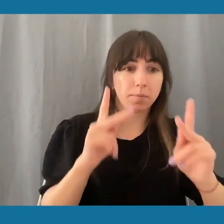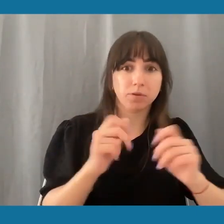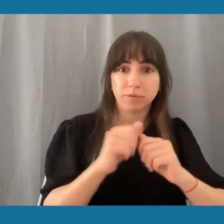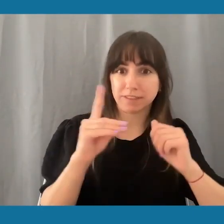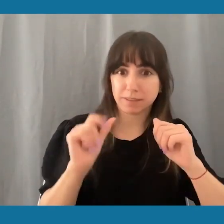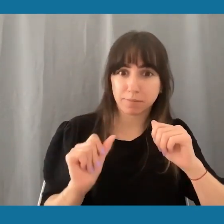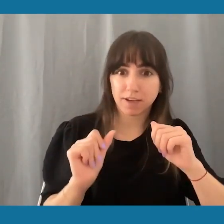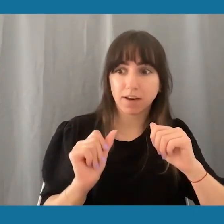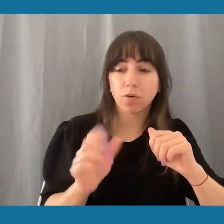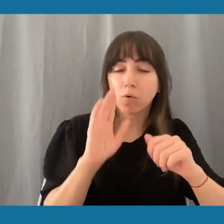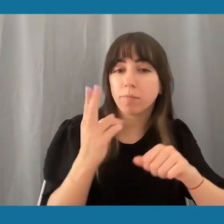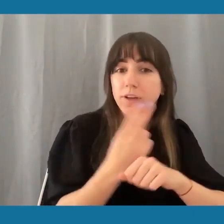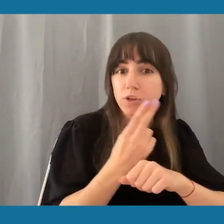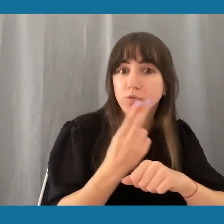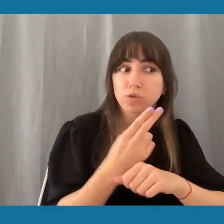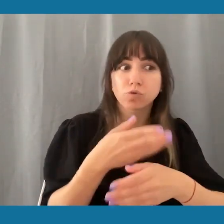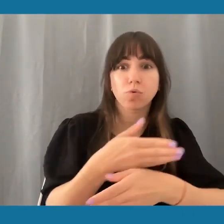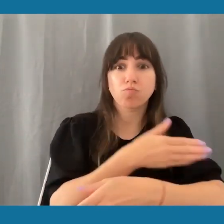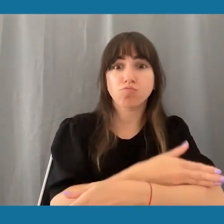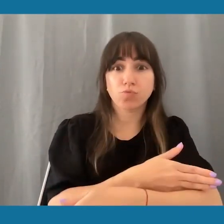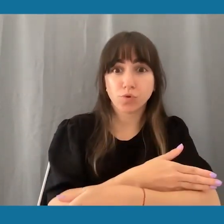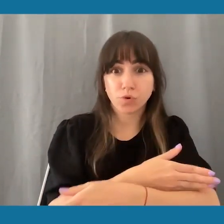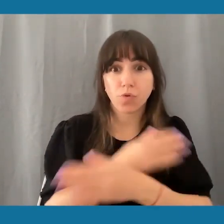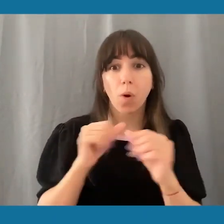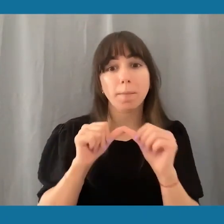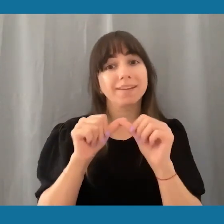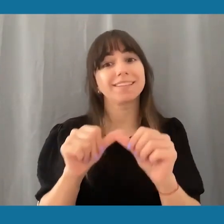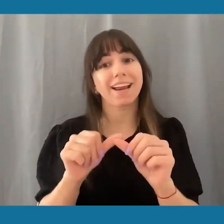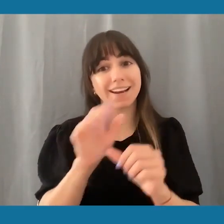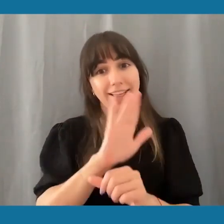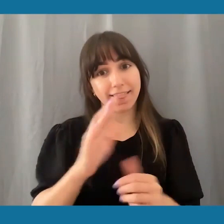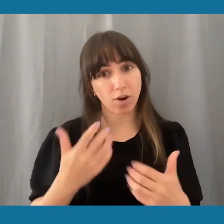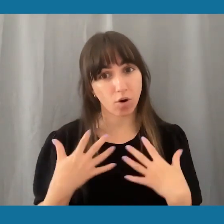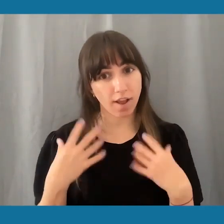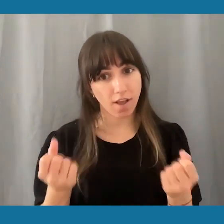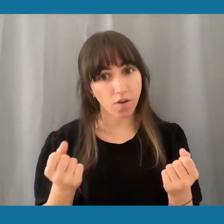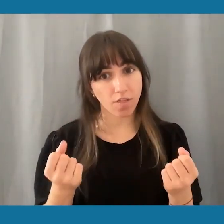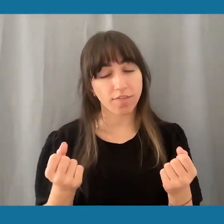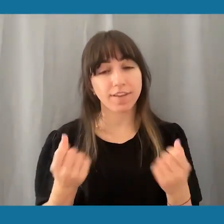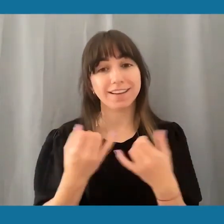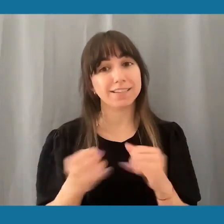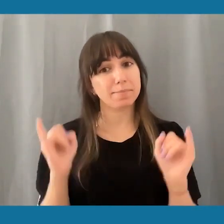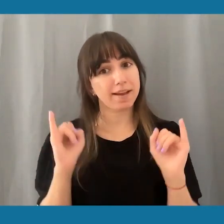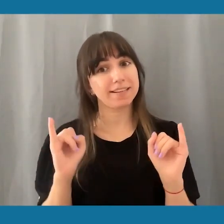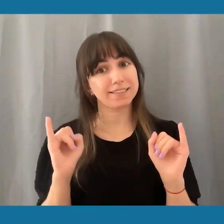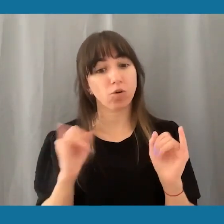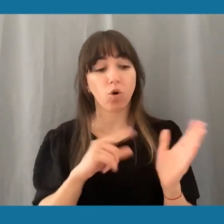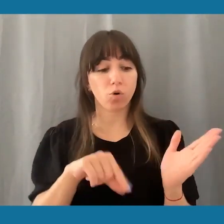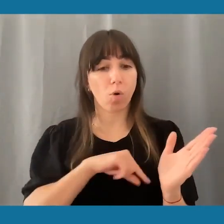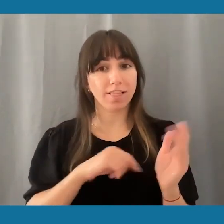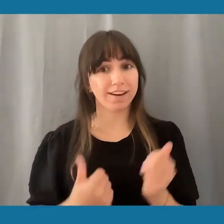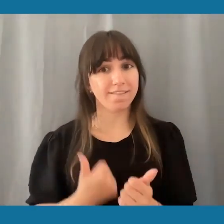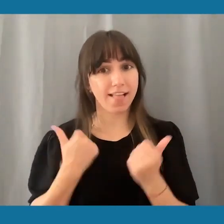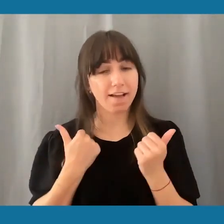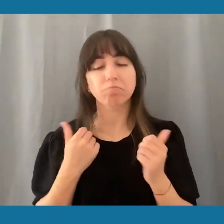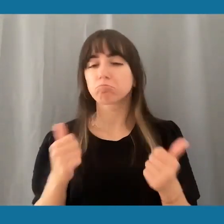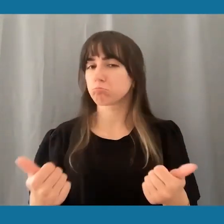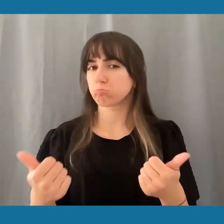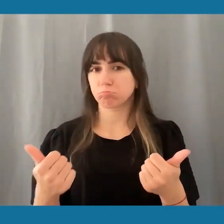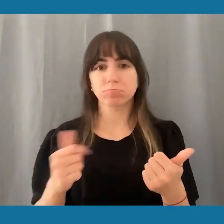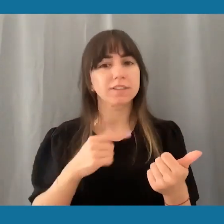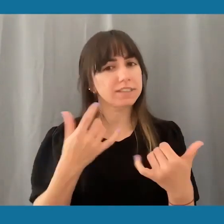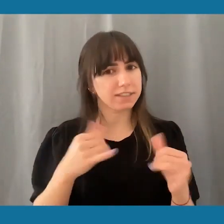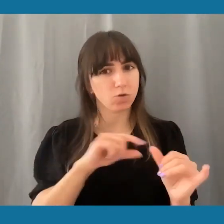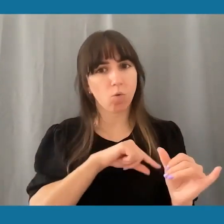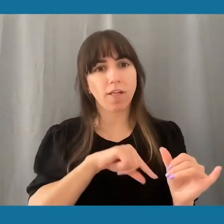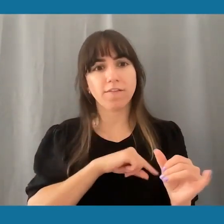quality of life, then it's a qualified disability expenses. So the question is, do we have to file taxes on that? The answer is